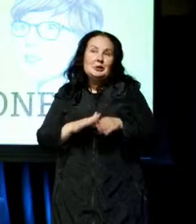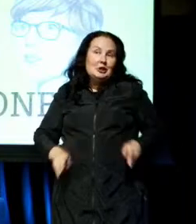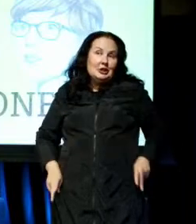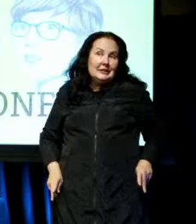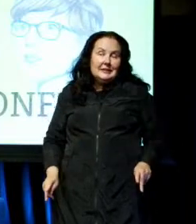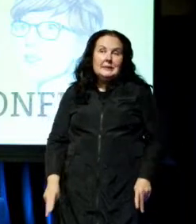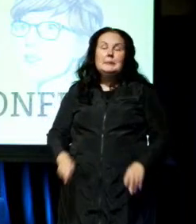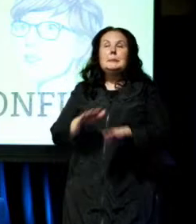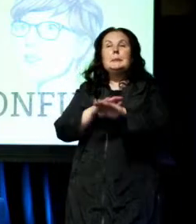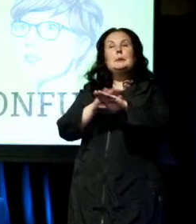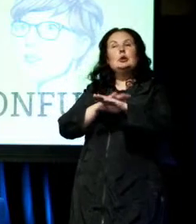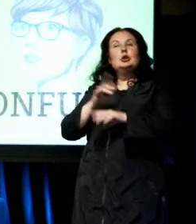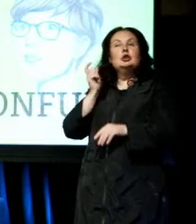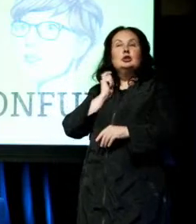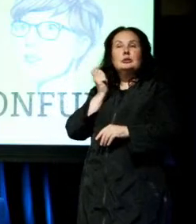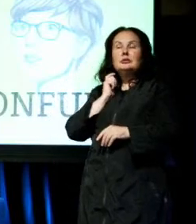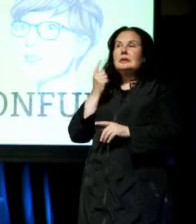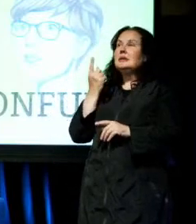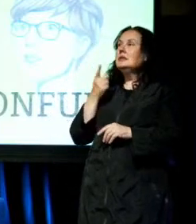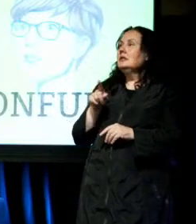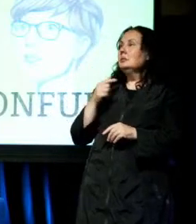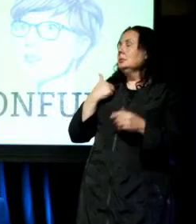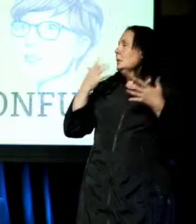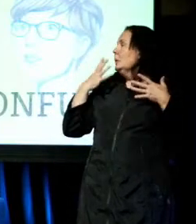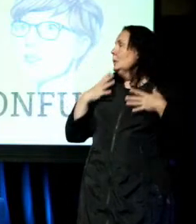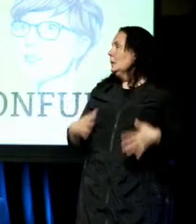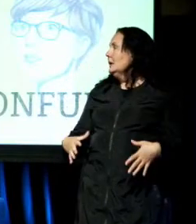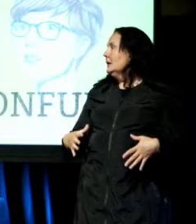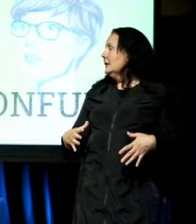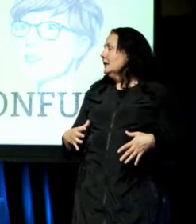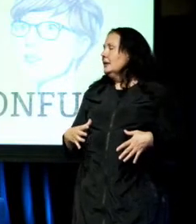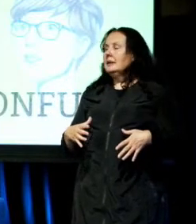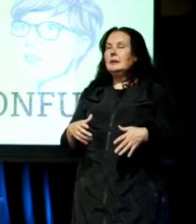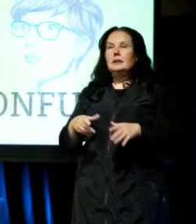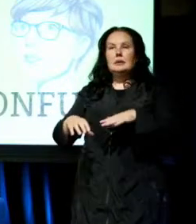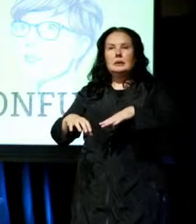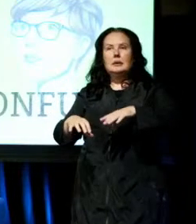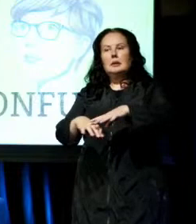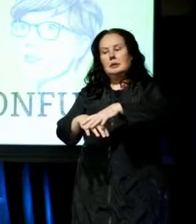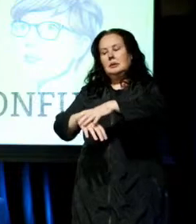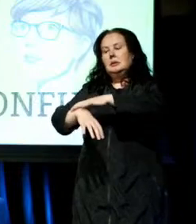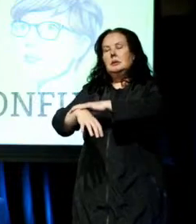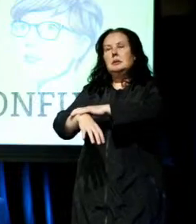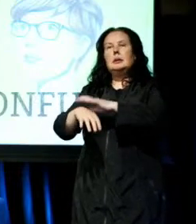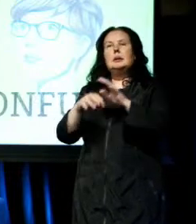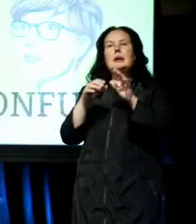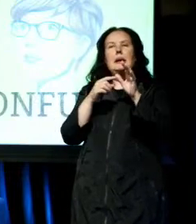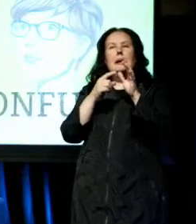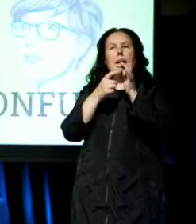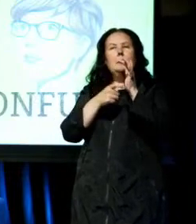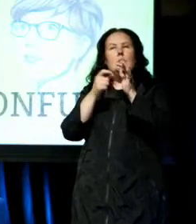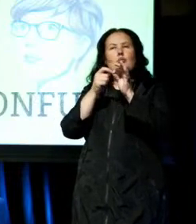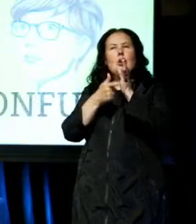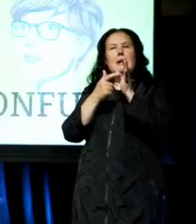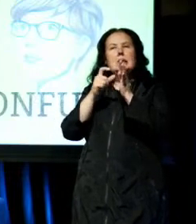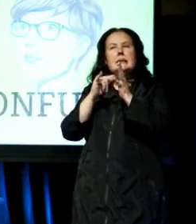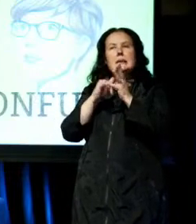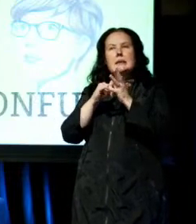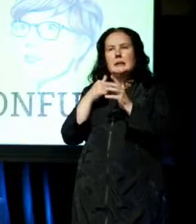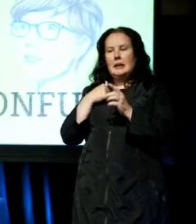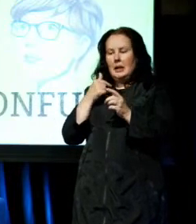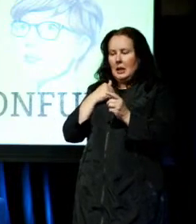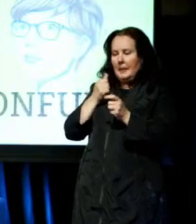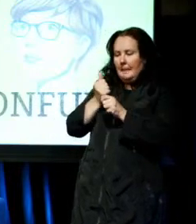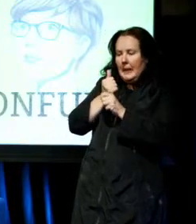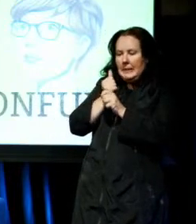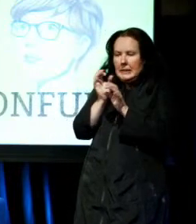blue shirt, and I'm wearing AFO leg braces that I've customized with the limited release